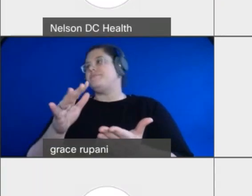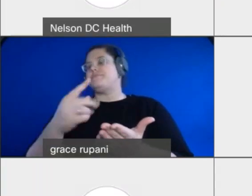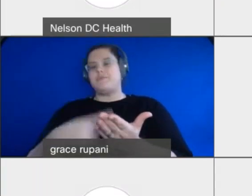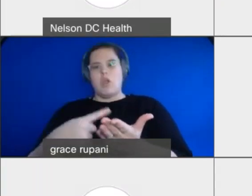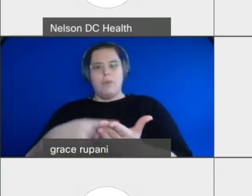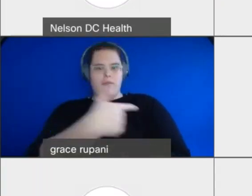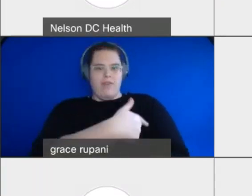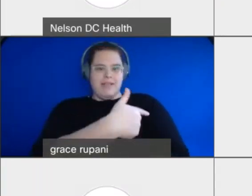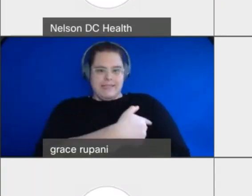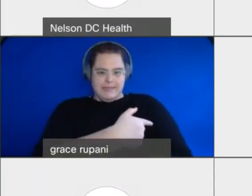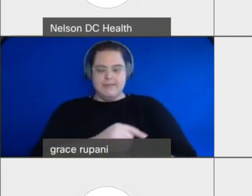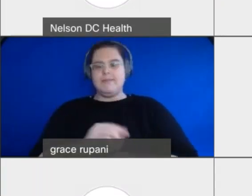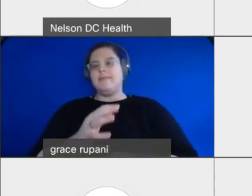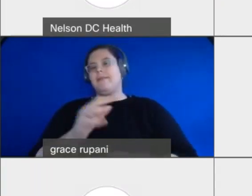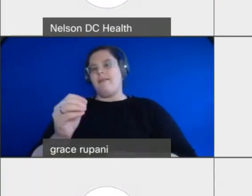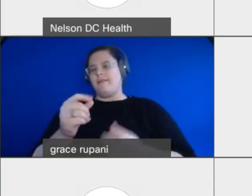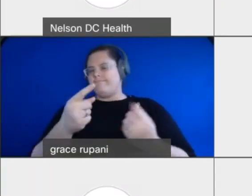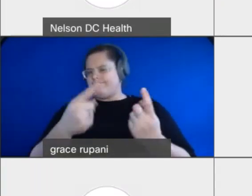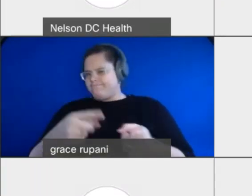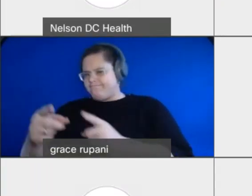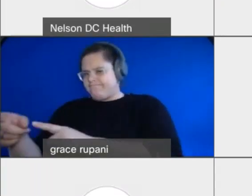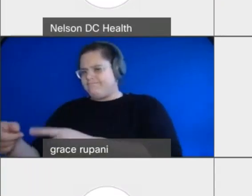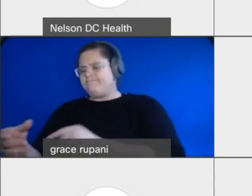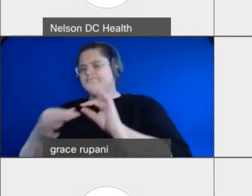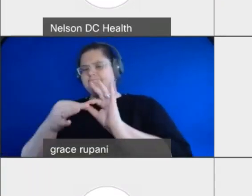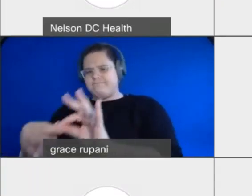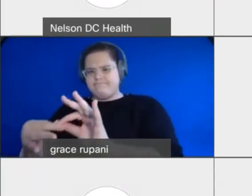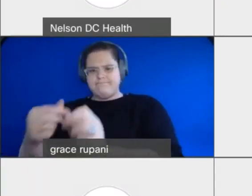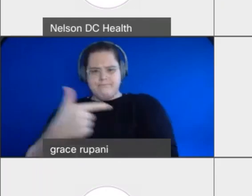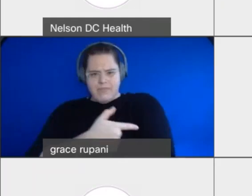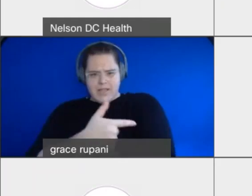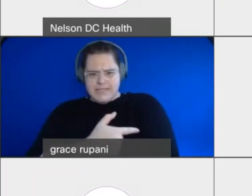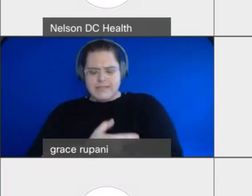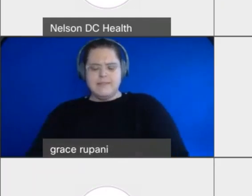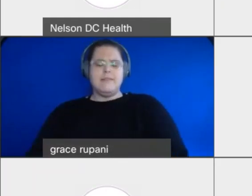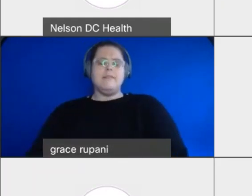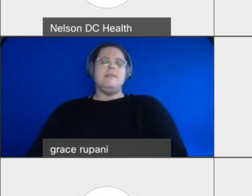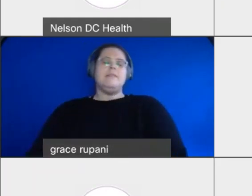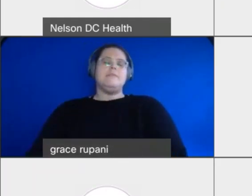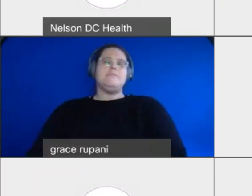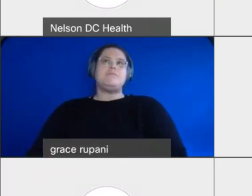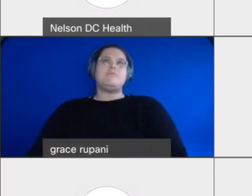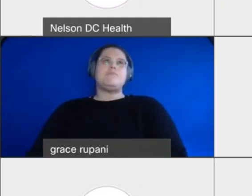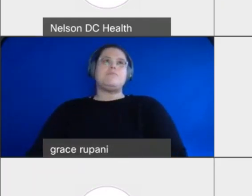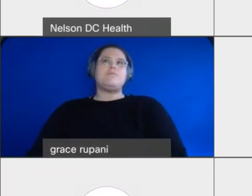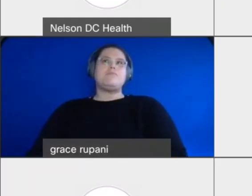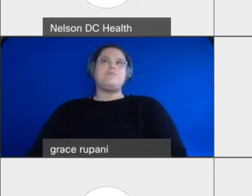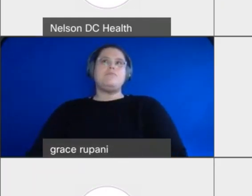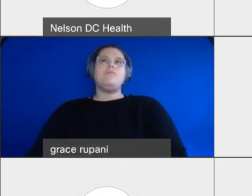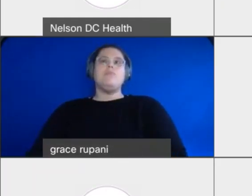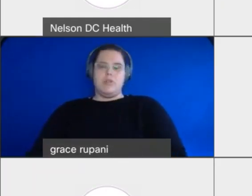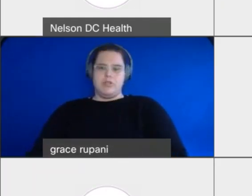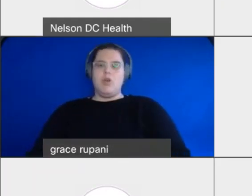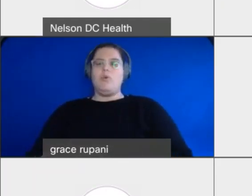vaccines and where things are with vaccines, as people may be aware. So there are now 2